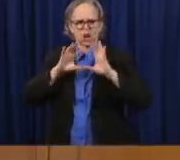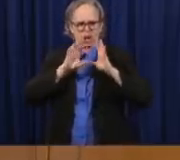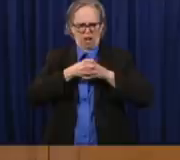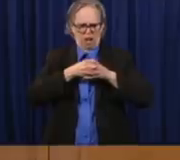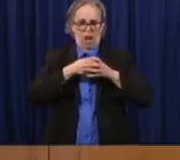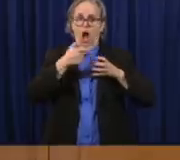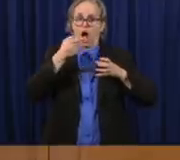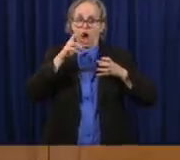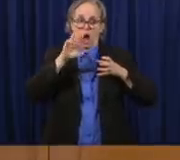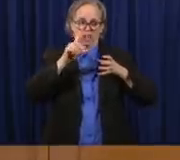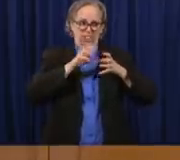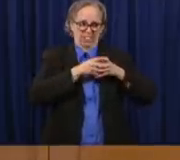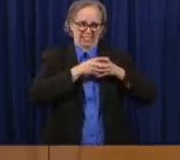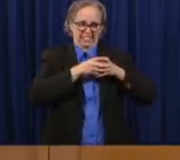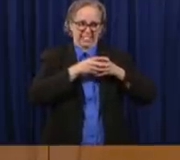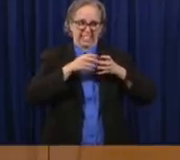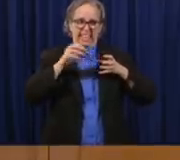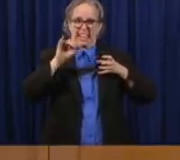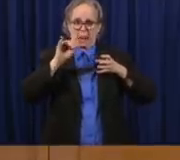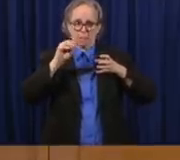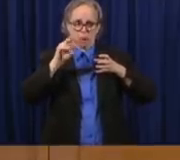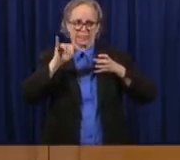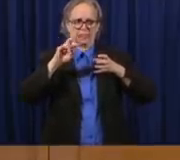reality. Thank you. Thank you.